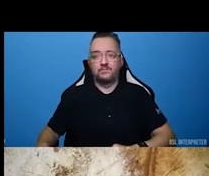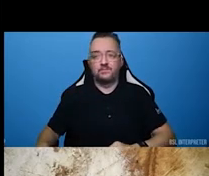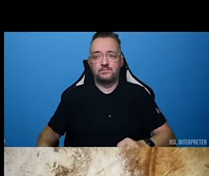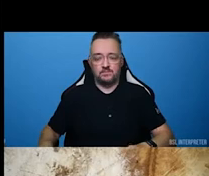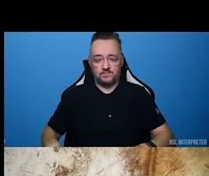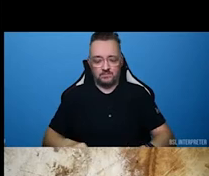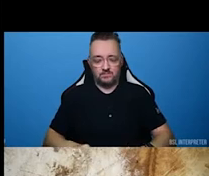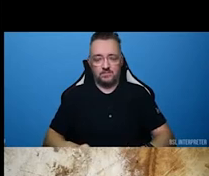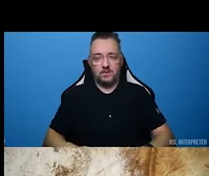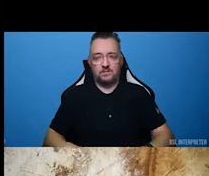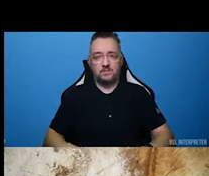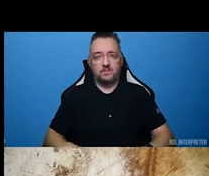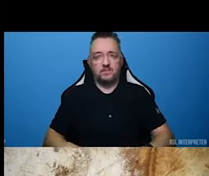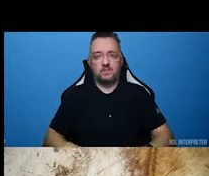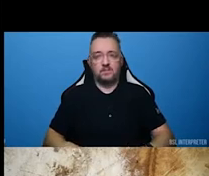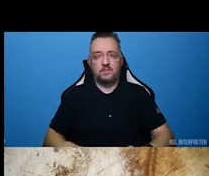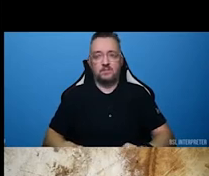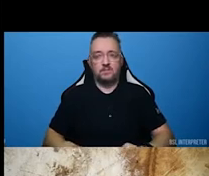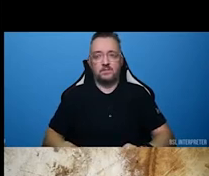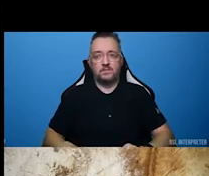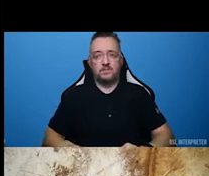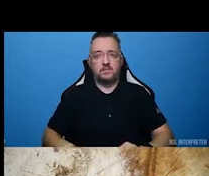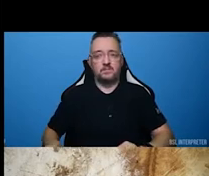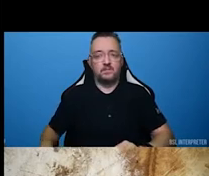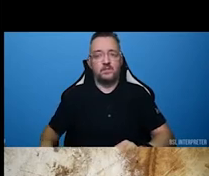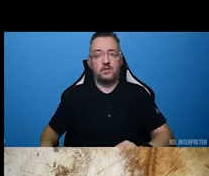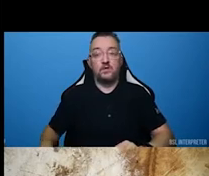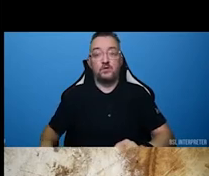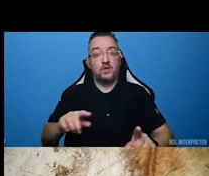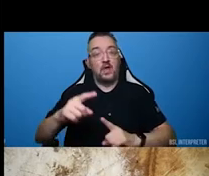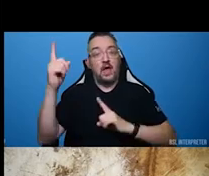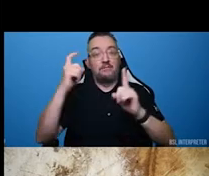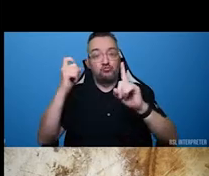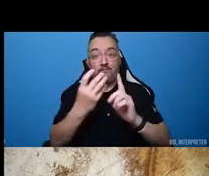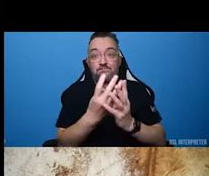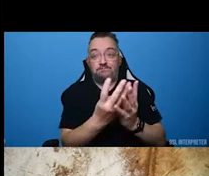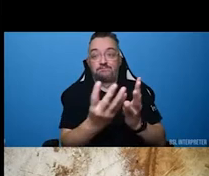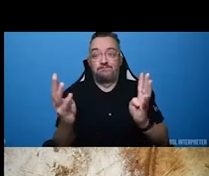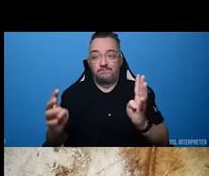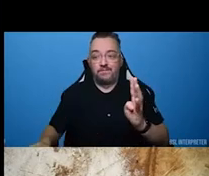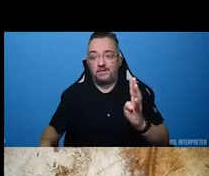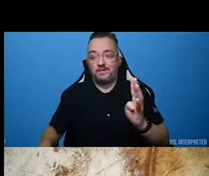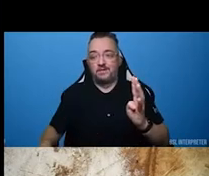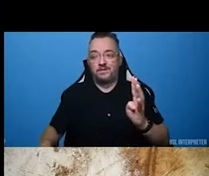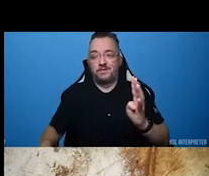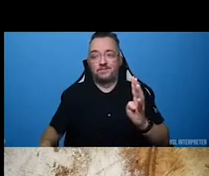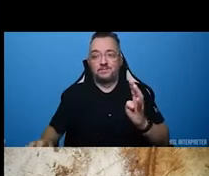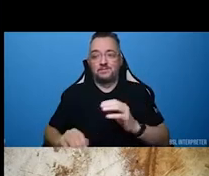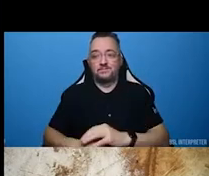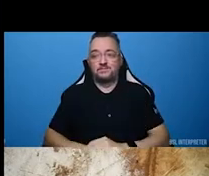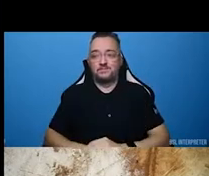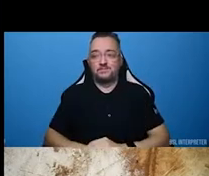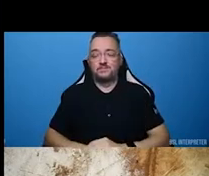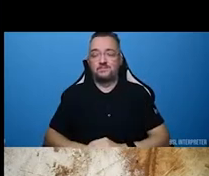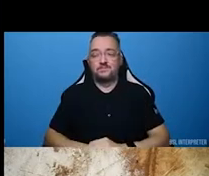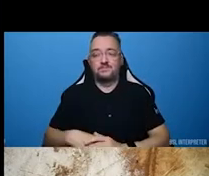And this is a photo of those people doing that that Kabagi has introduced. We are a